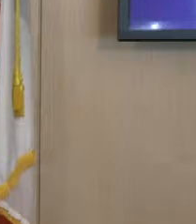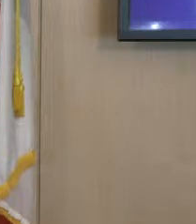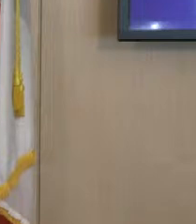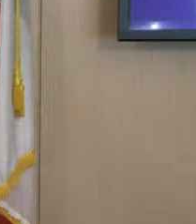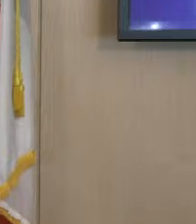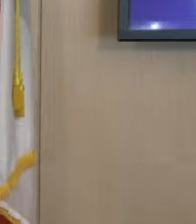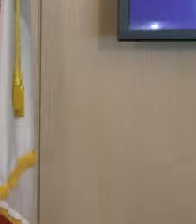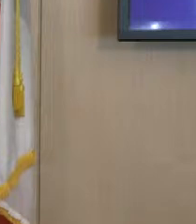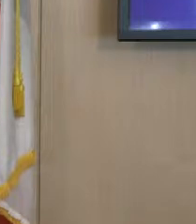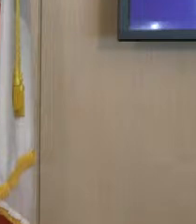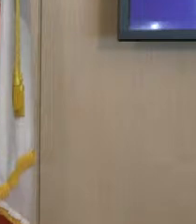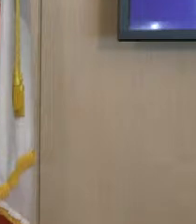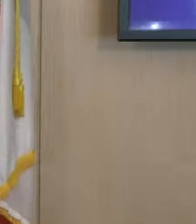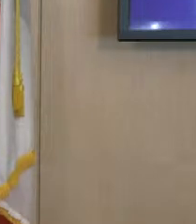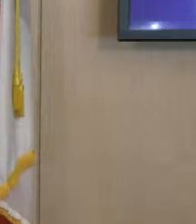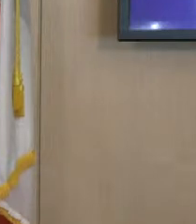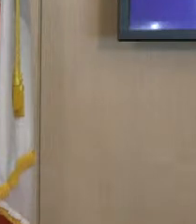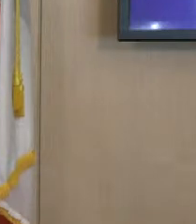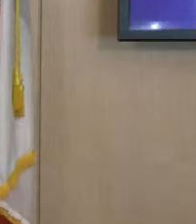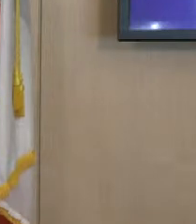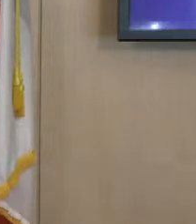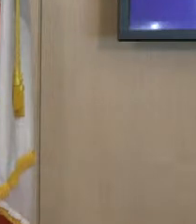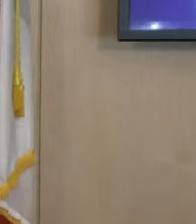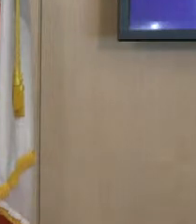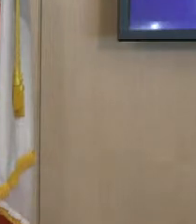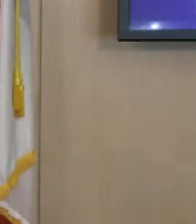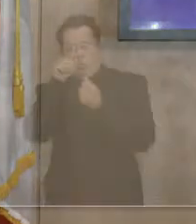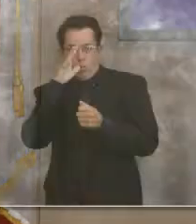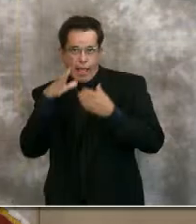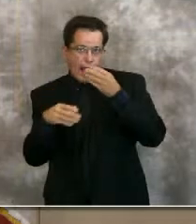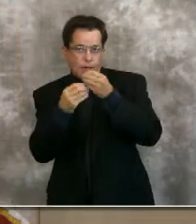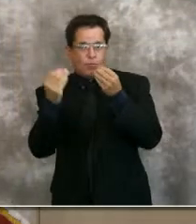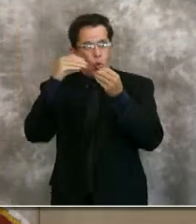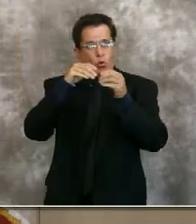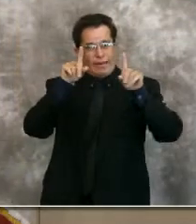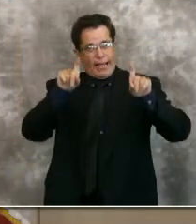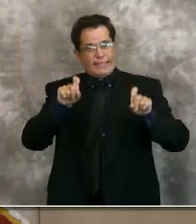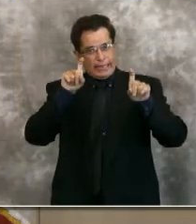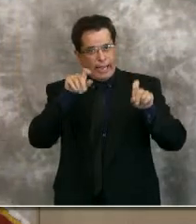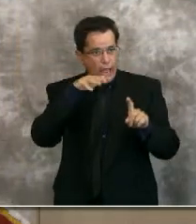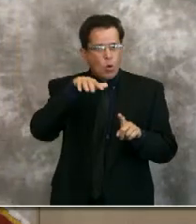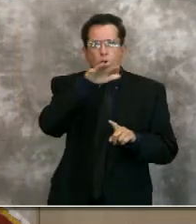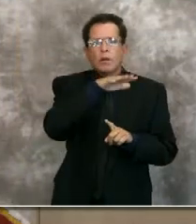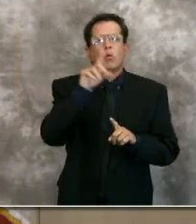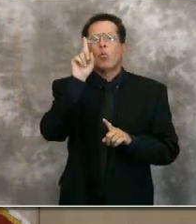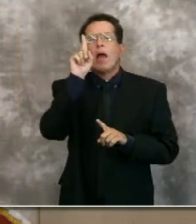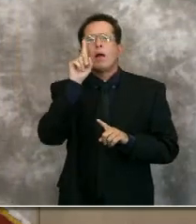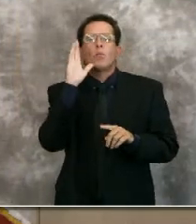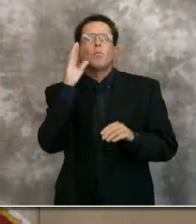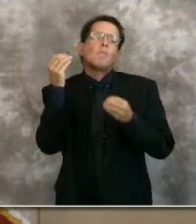Hi there. How is the county working on adding testing sites? Are they targeting any specific areas?